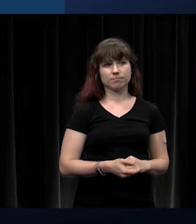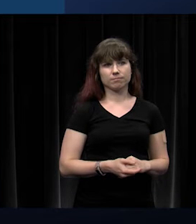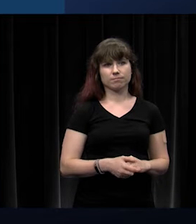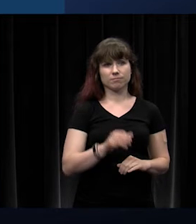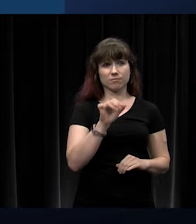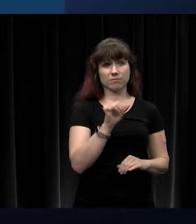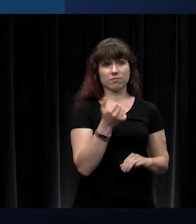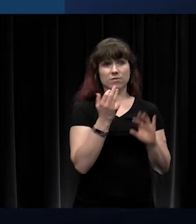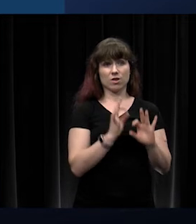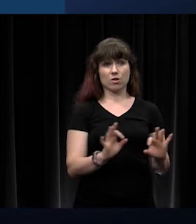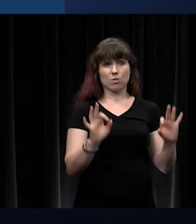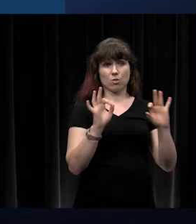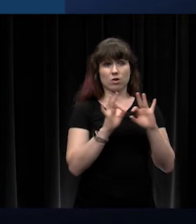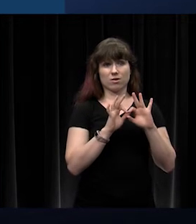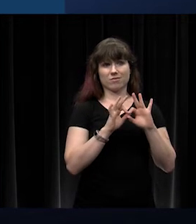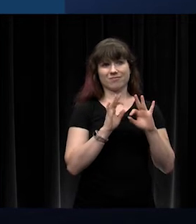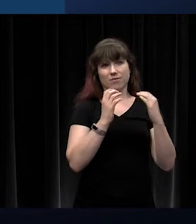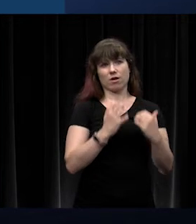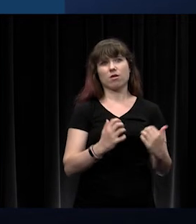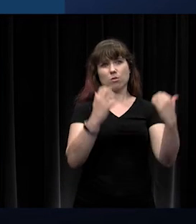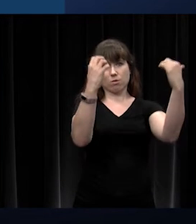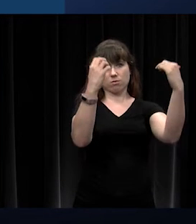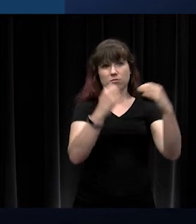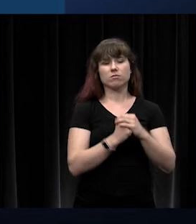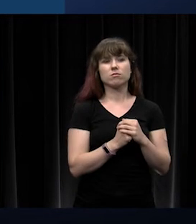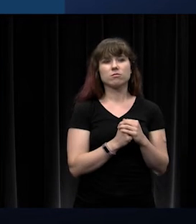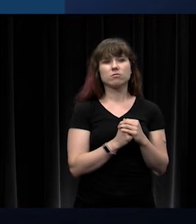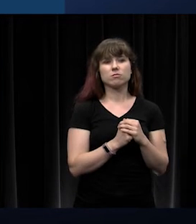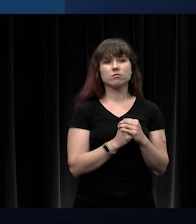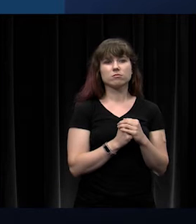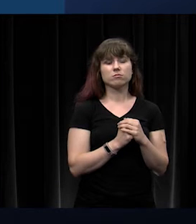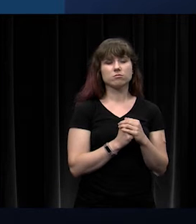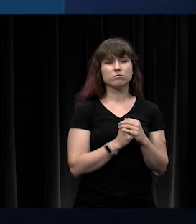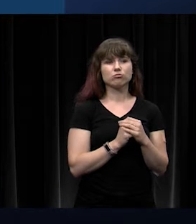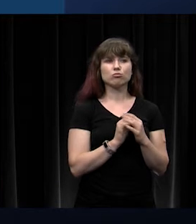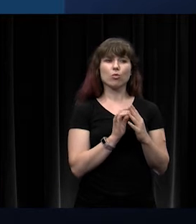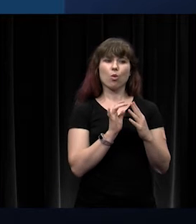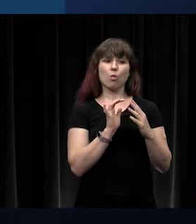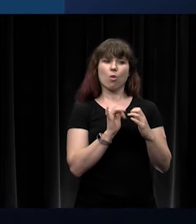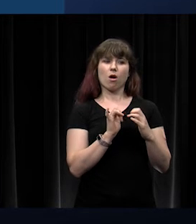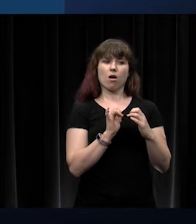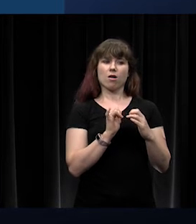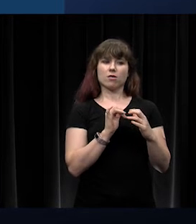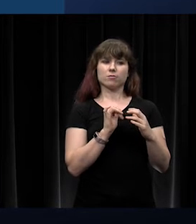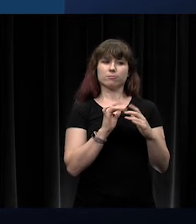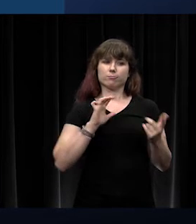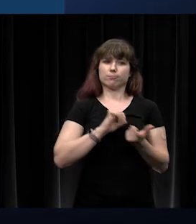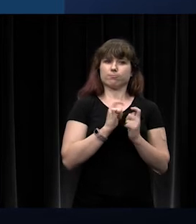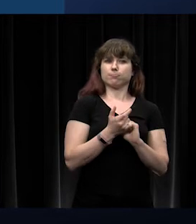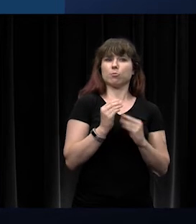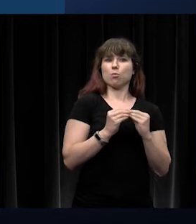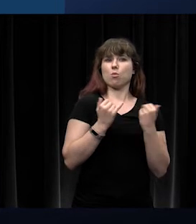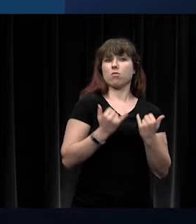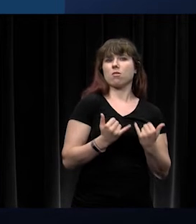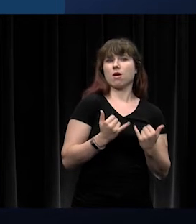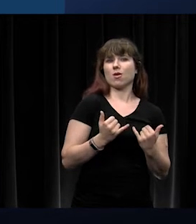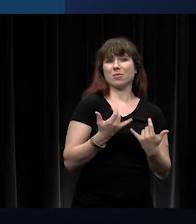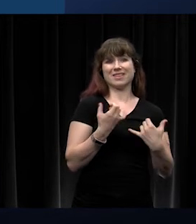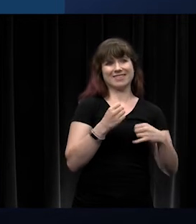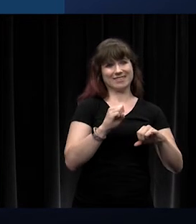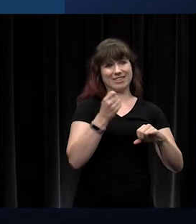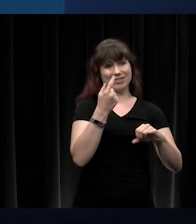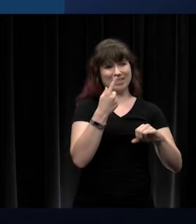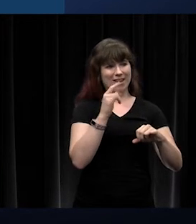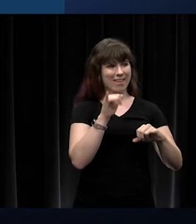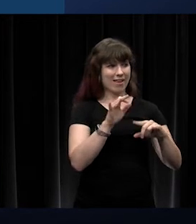Another key piece was the auditorium and how were we able to modernize it but still keep it in the same function that we have now, because we